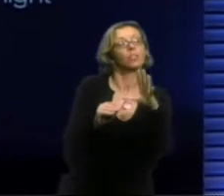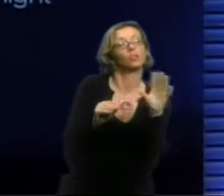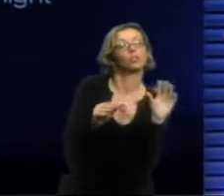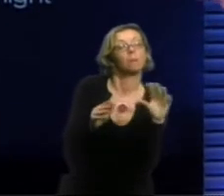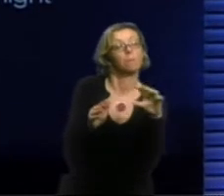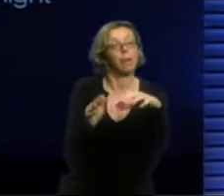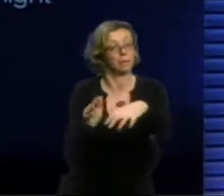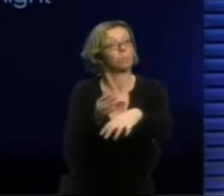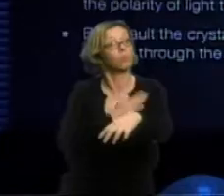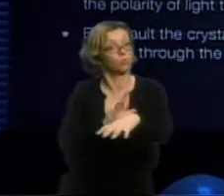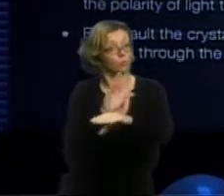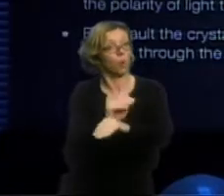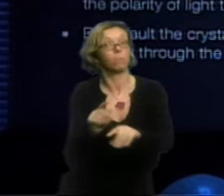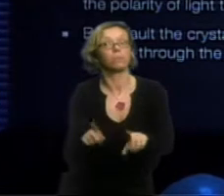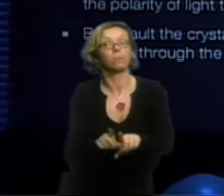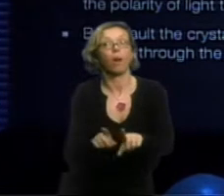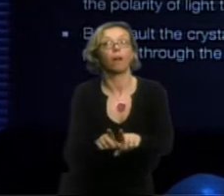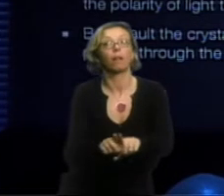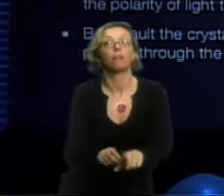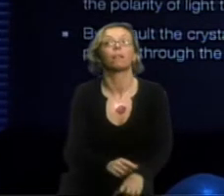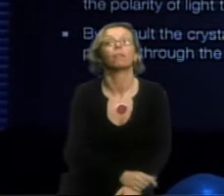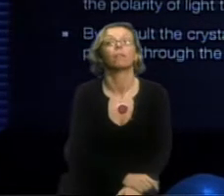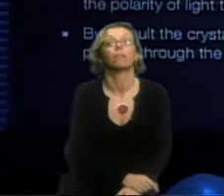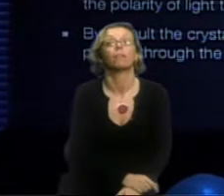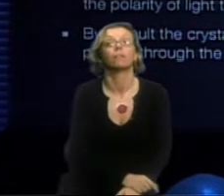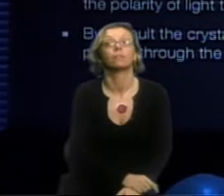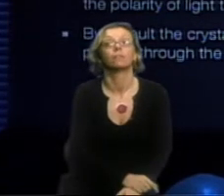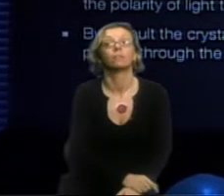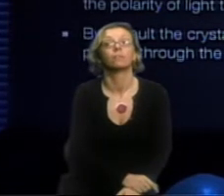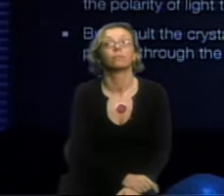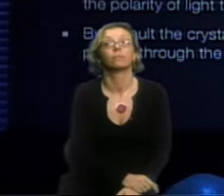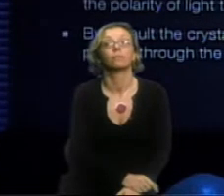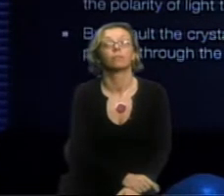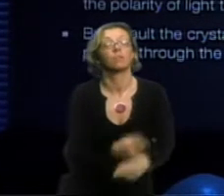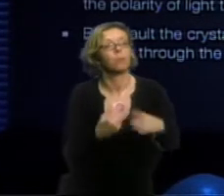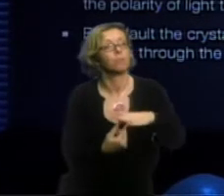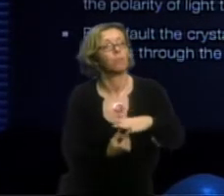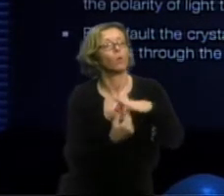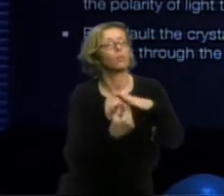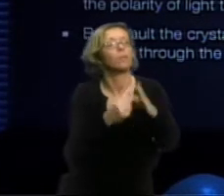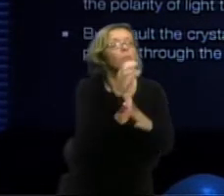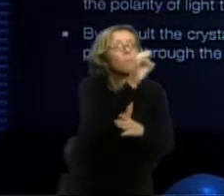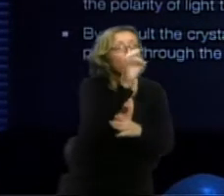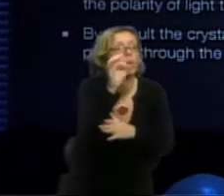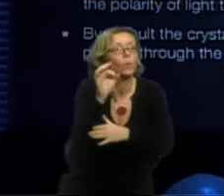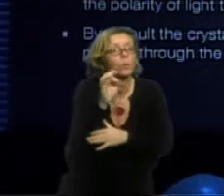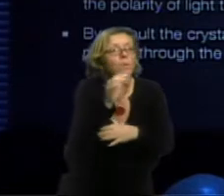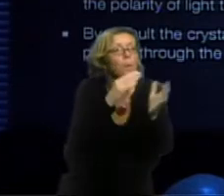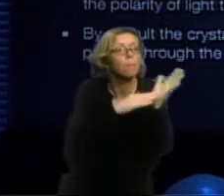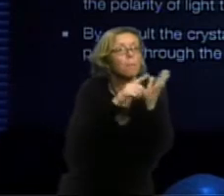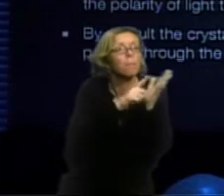So an important property of these pneumatic molecules is that they will twist light. And if we get some